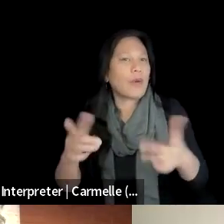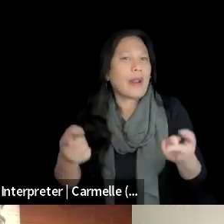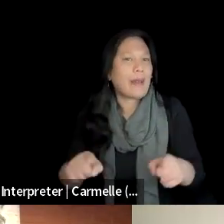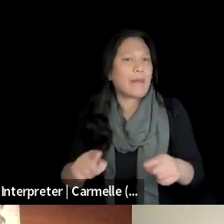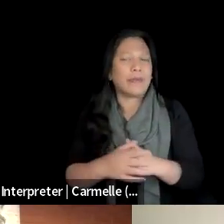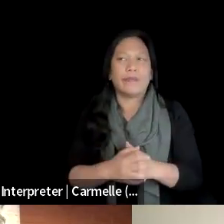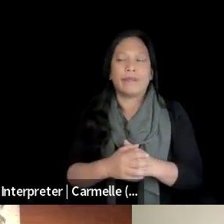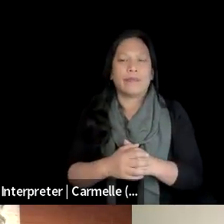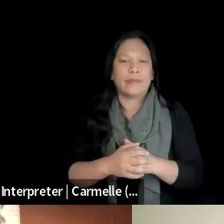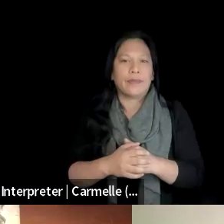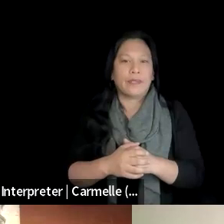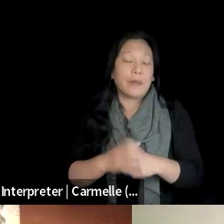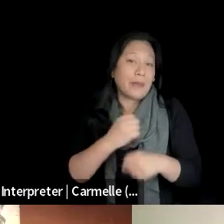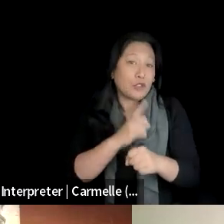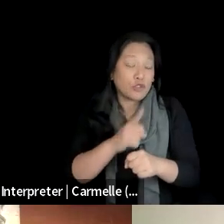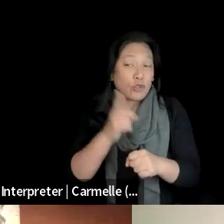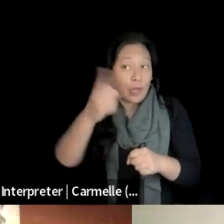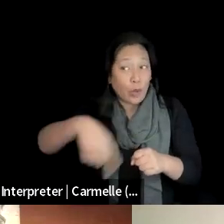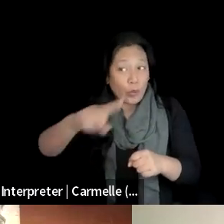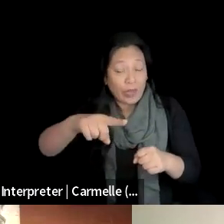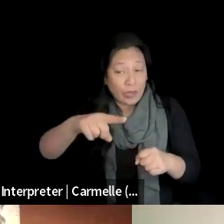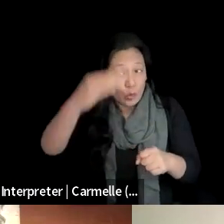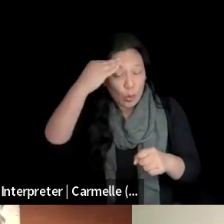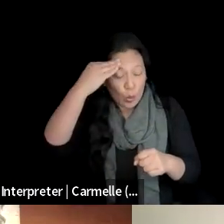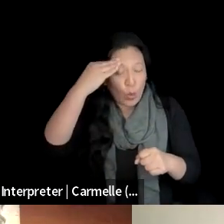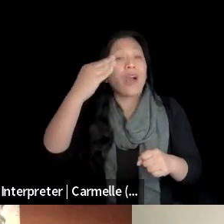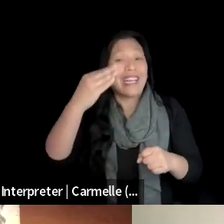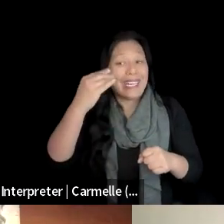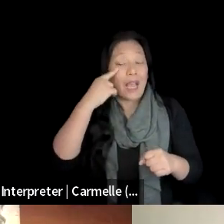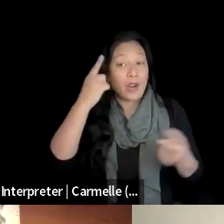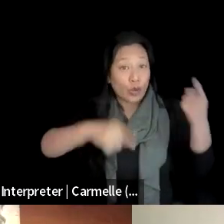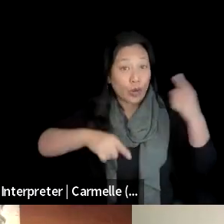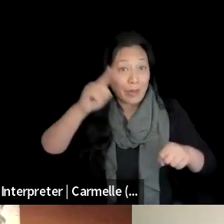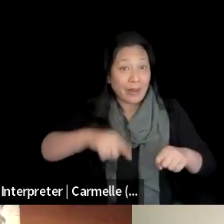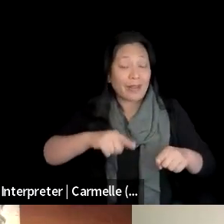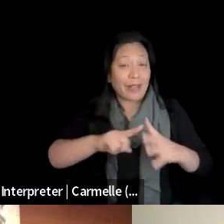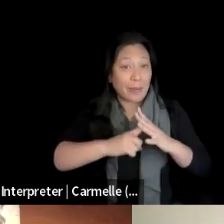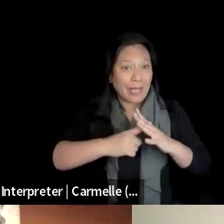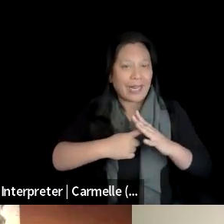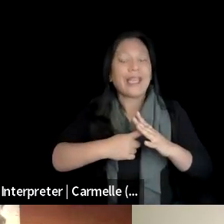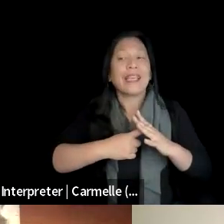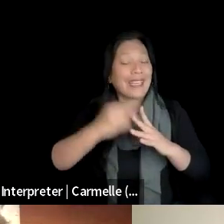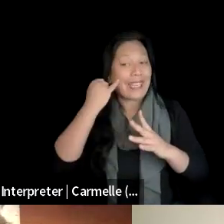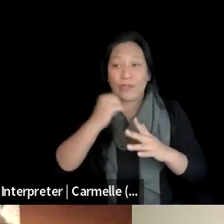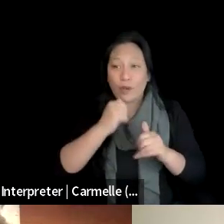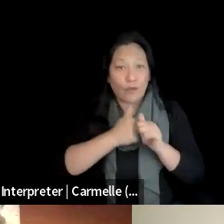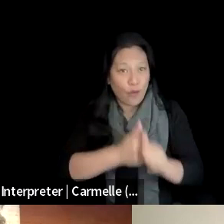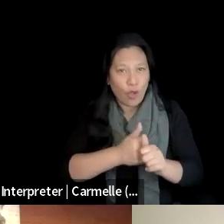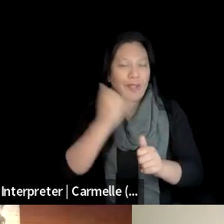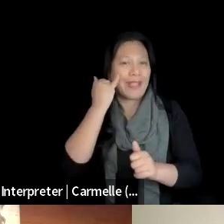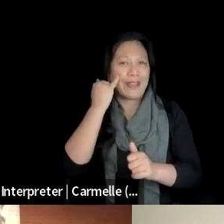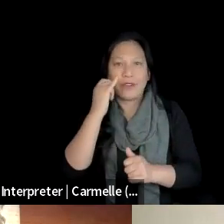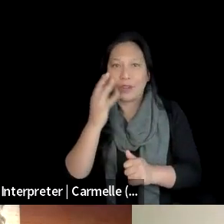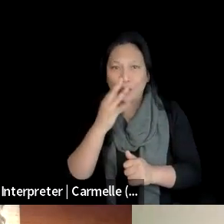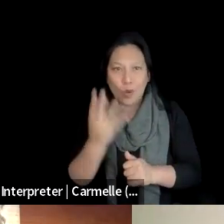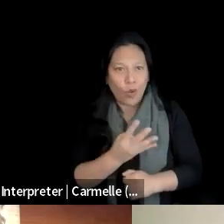reaffirm that if this is what we agreed to and that didn't happen, this is how it's been addressed, or to give people their